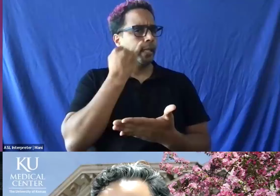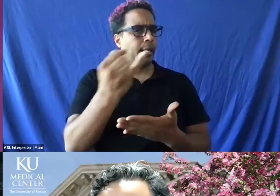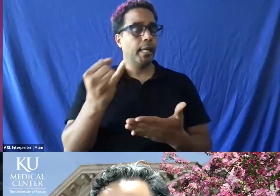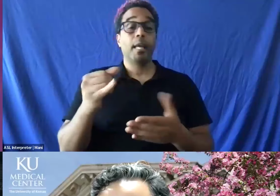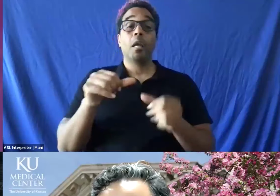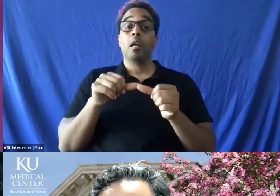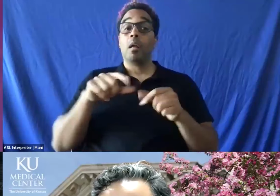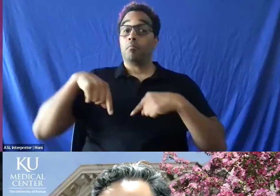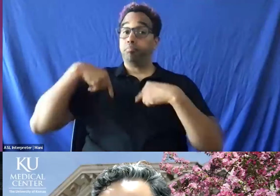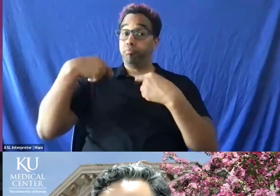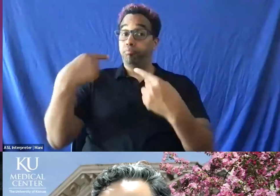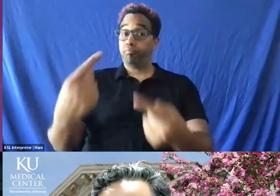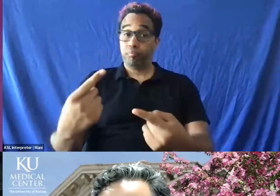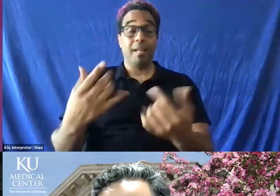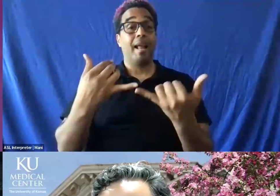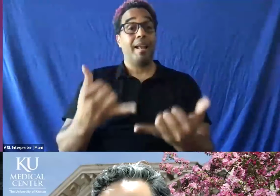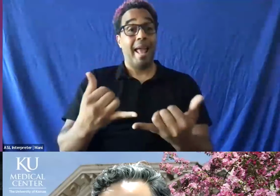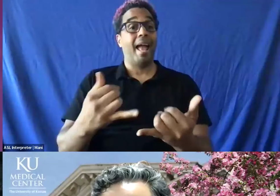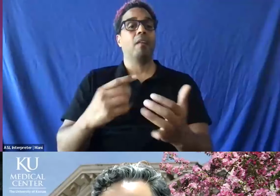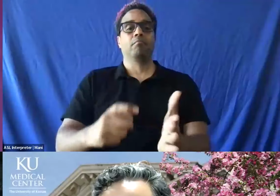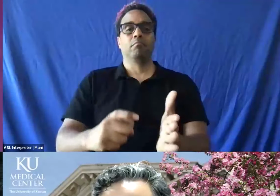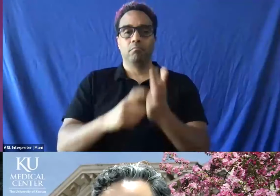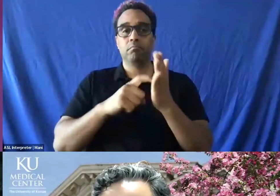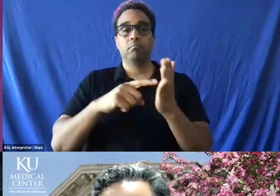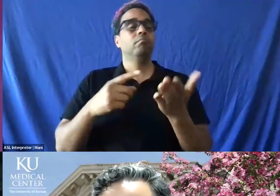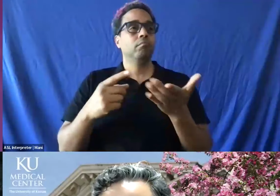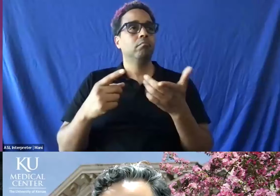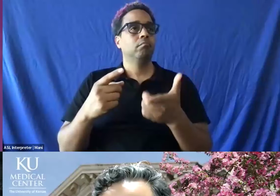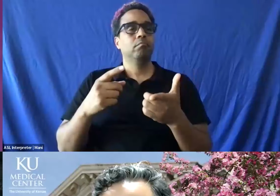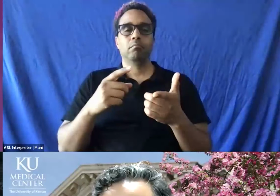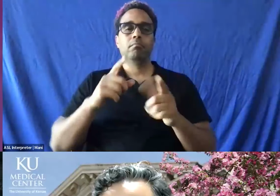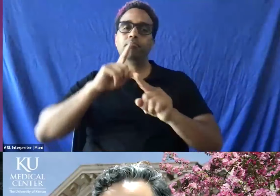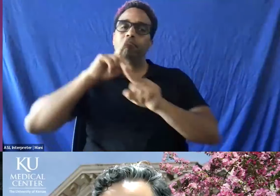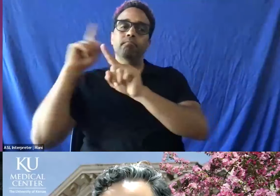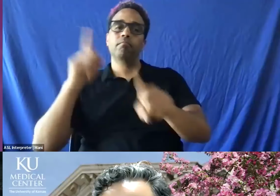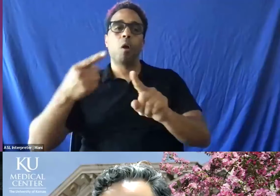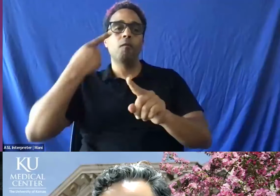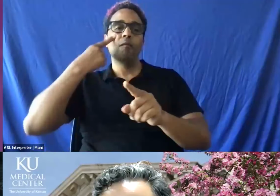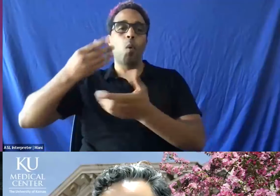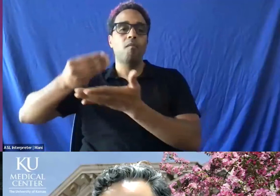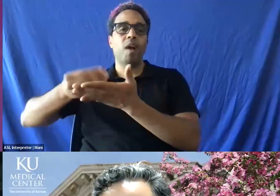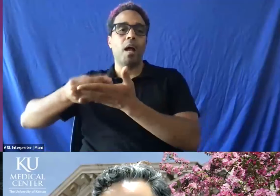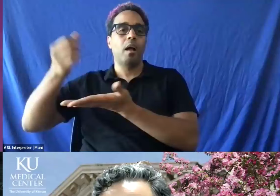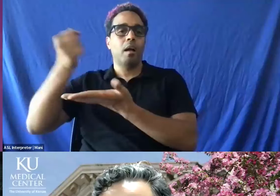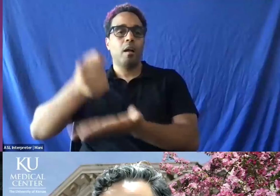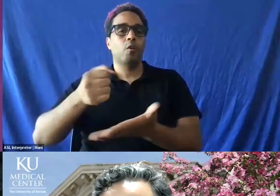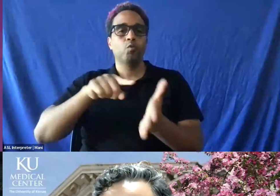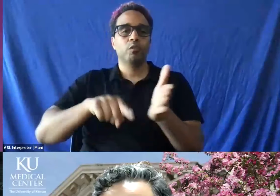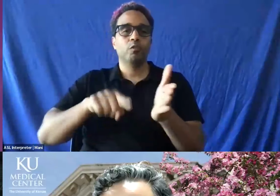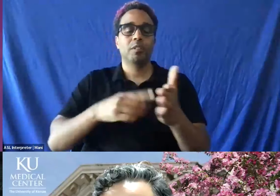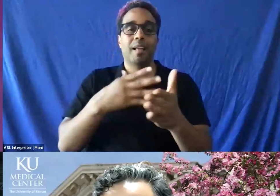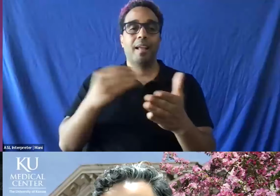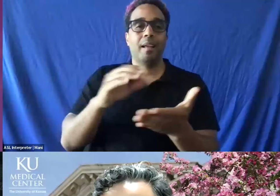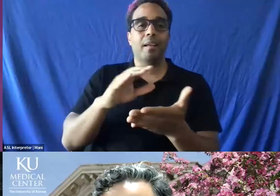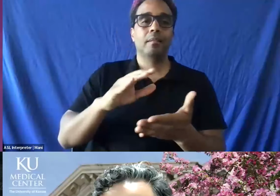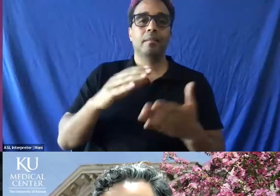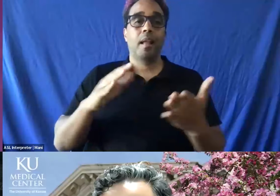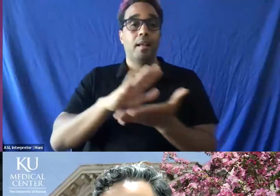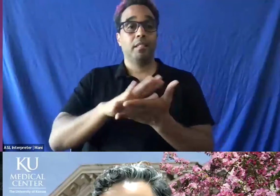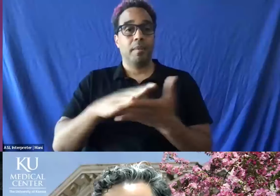a mandated requirement for funded research and for academic health centers But we're stuck with the question of like, how do you do